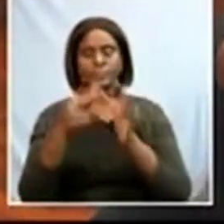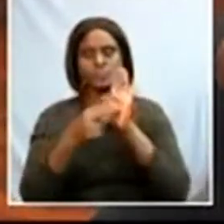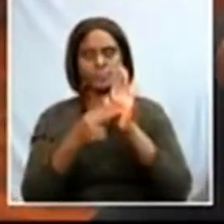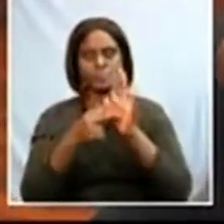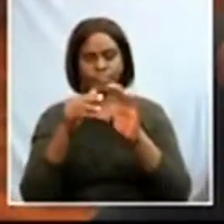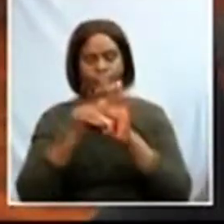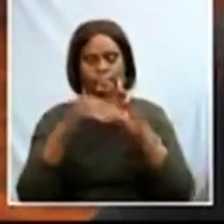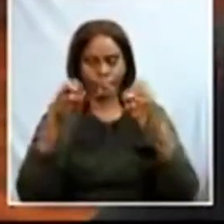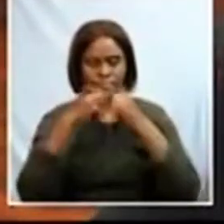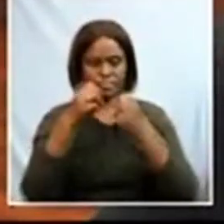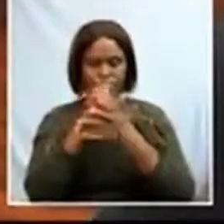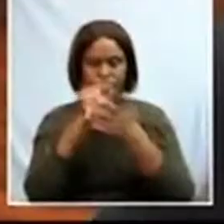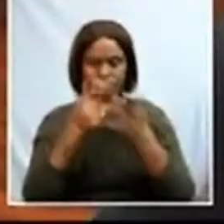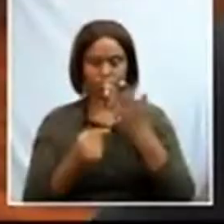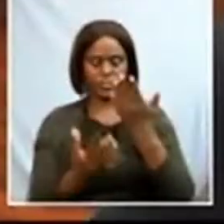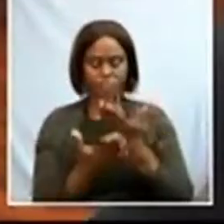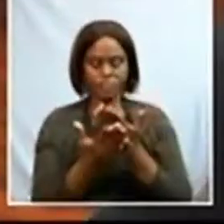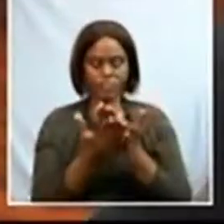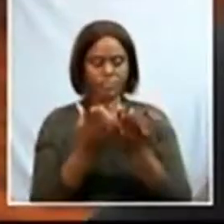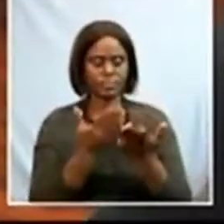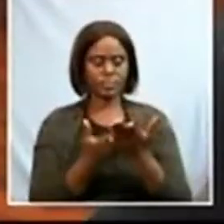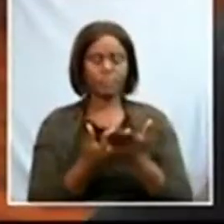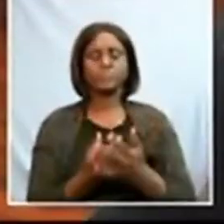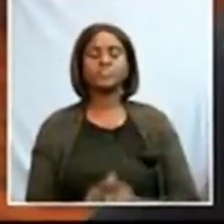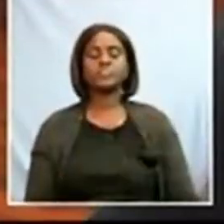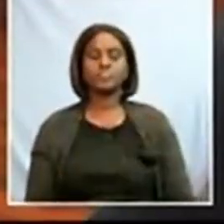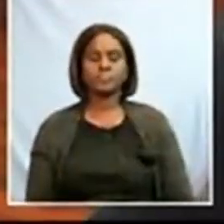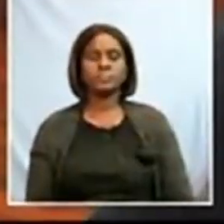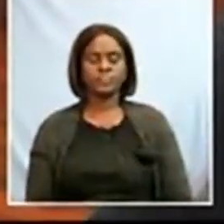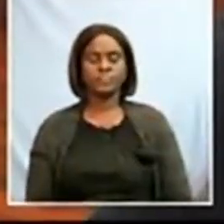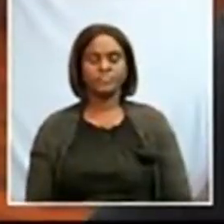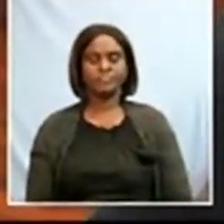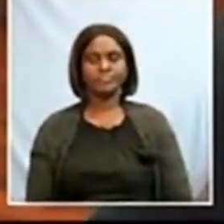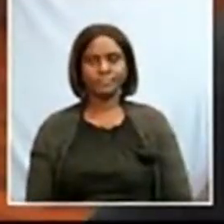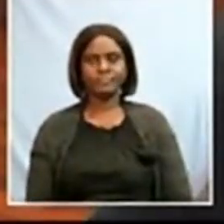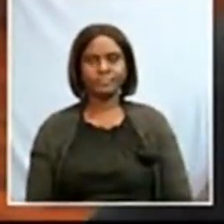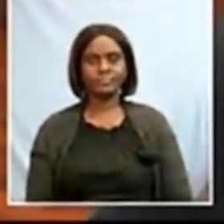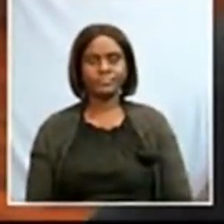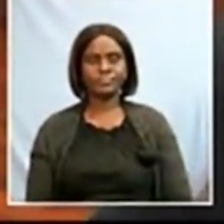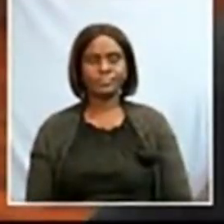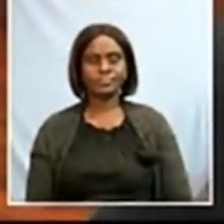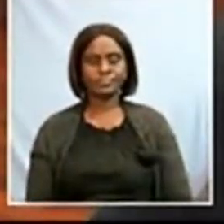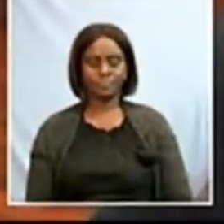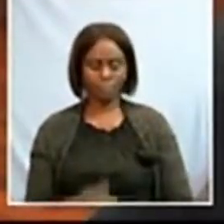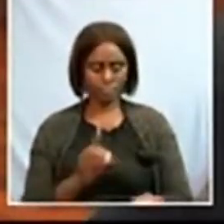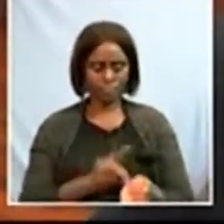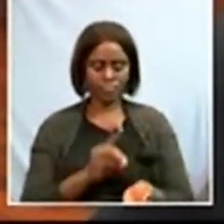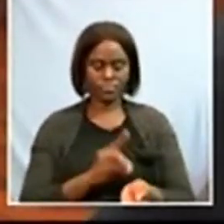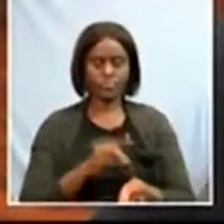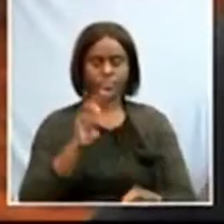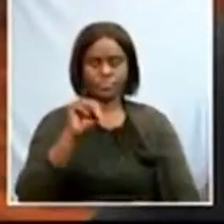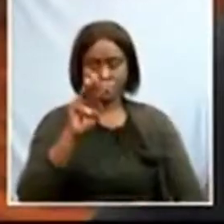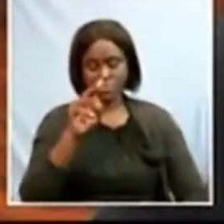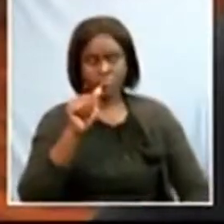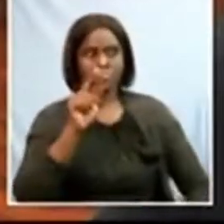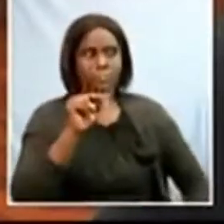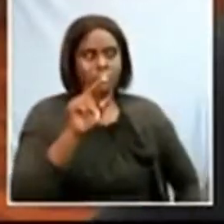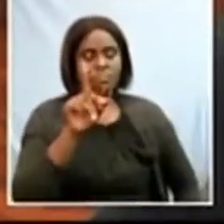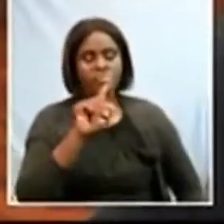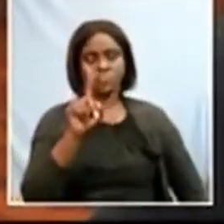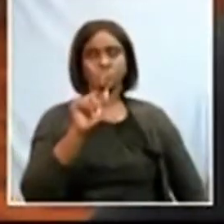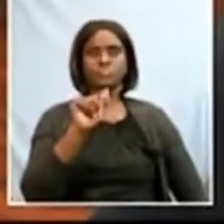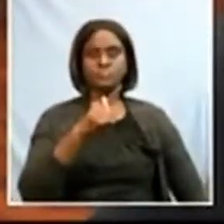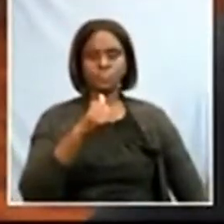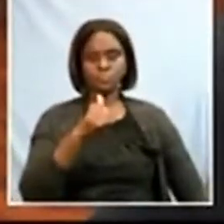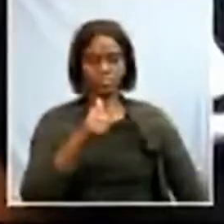the bank statements that we have attached as at now. Honorable Dr. Monza, as we wind